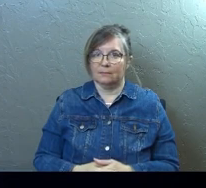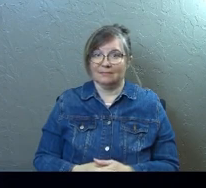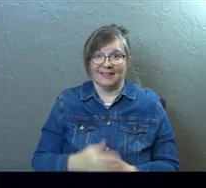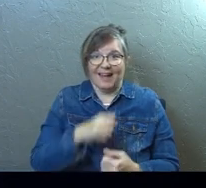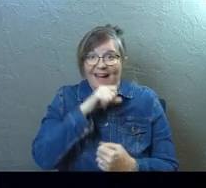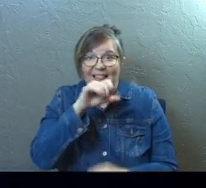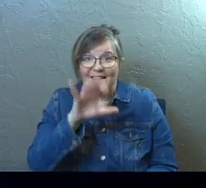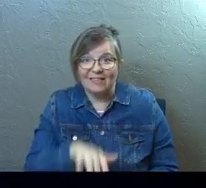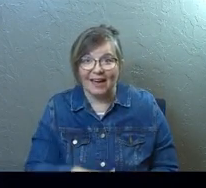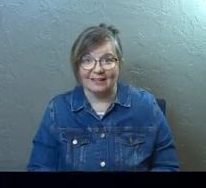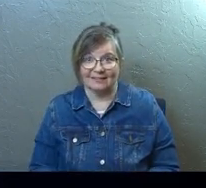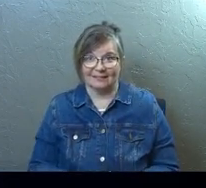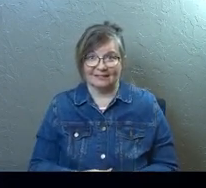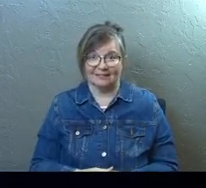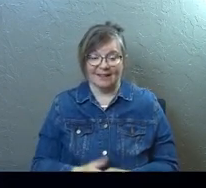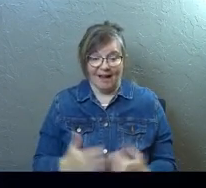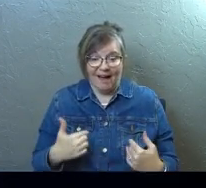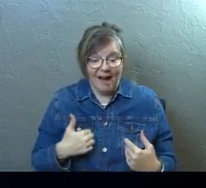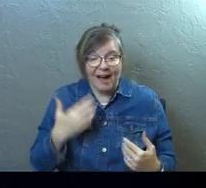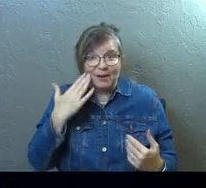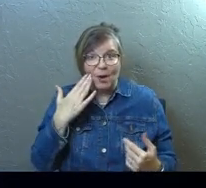I love that.